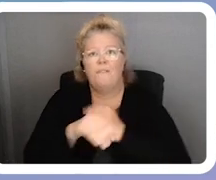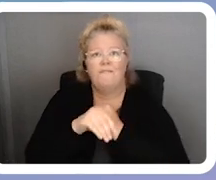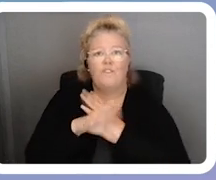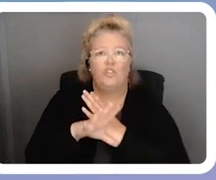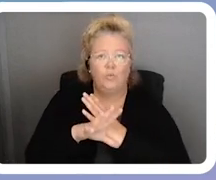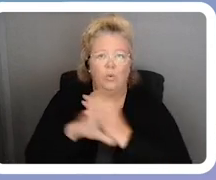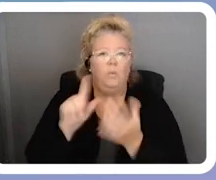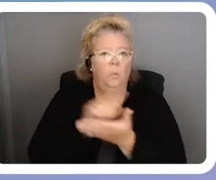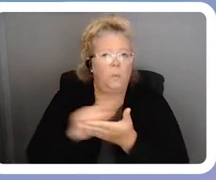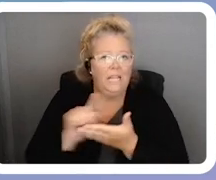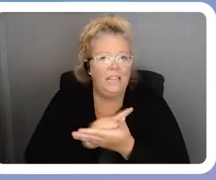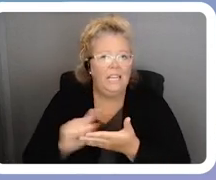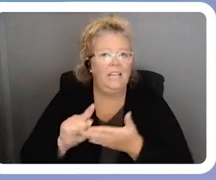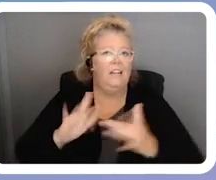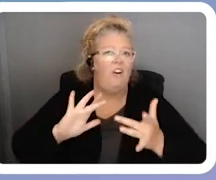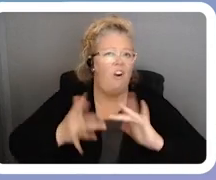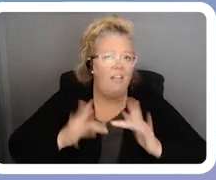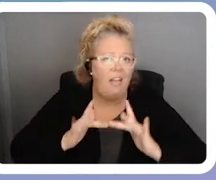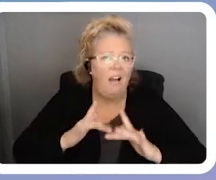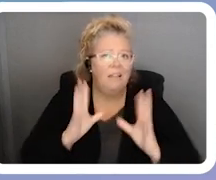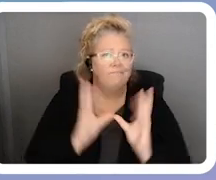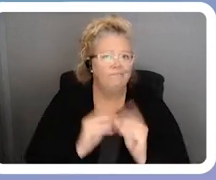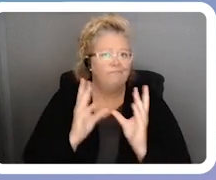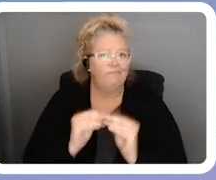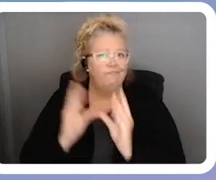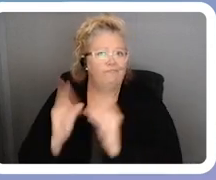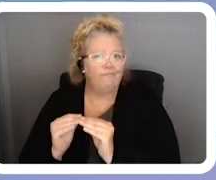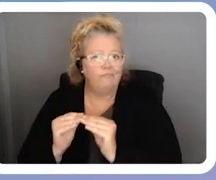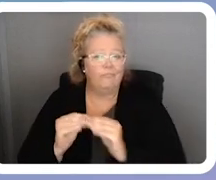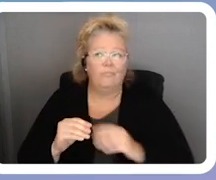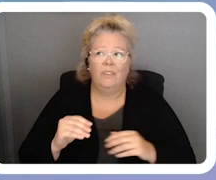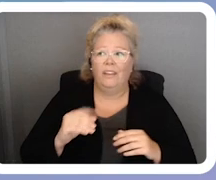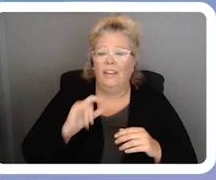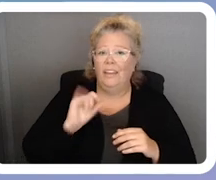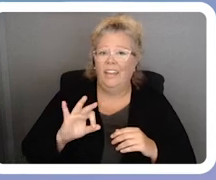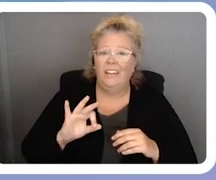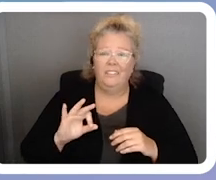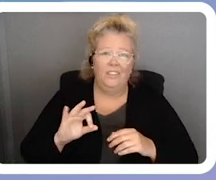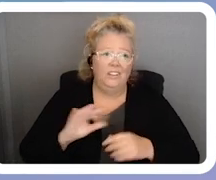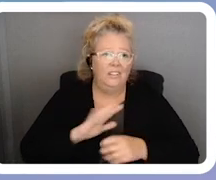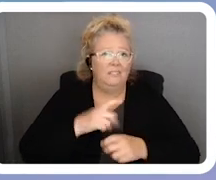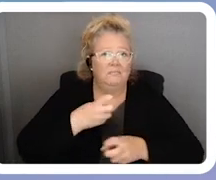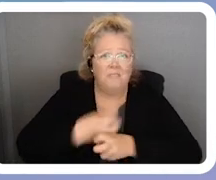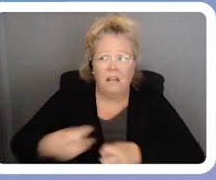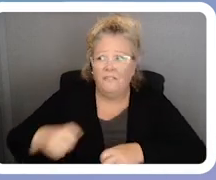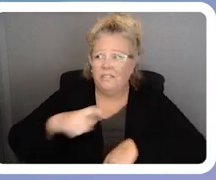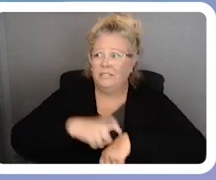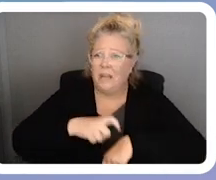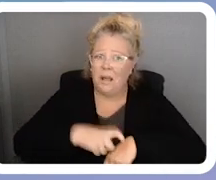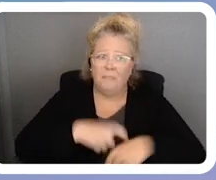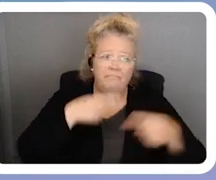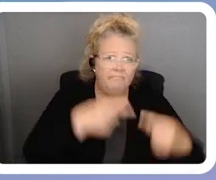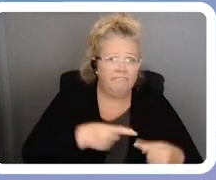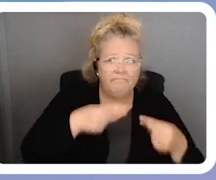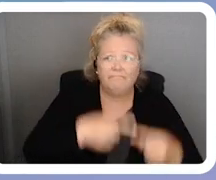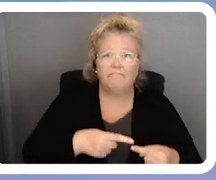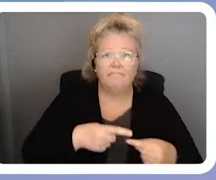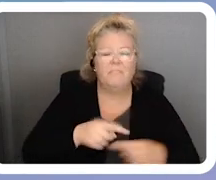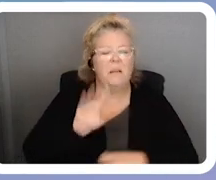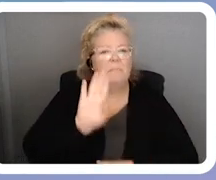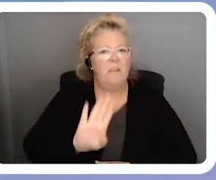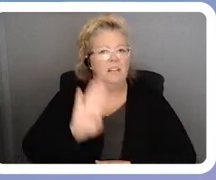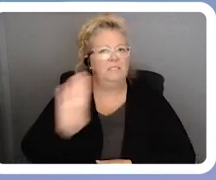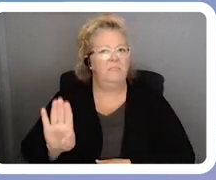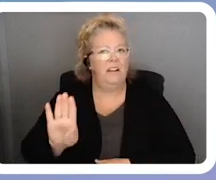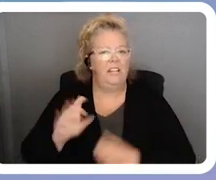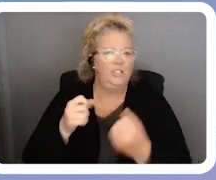of participation with weekly online meetups. When things went wrong or times got hard, Best Buddies Northern Ireland